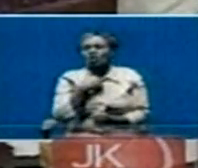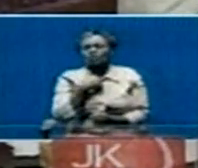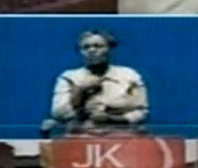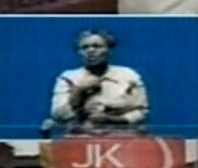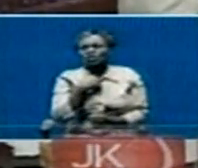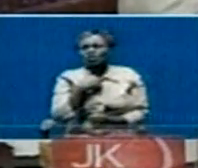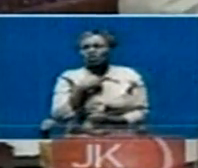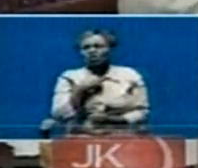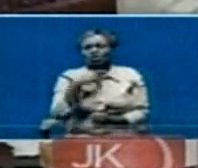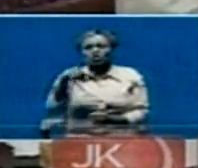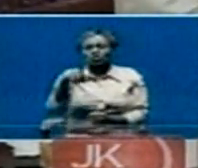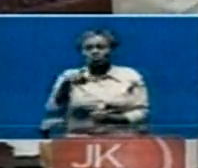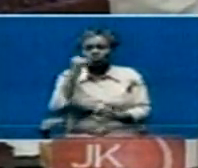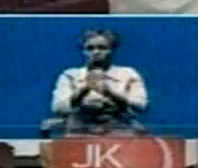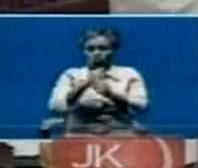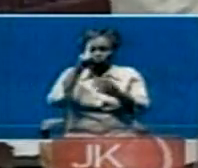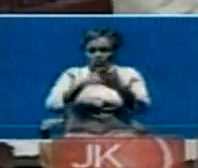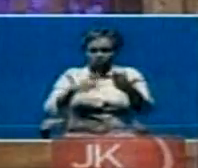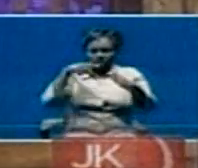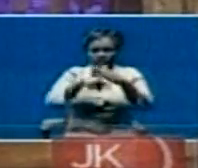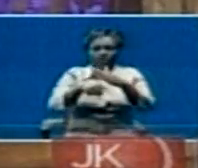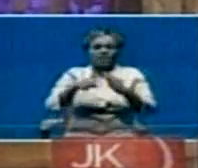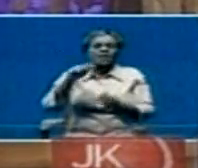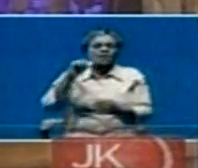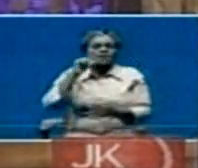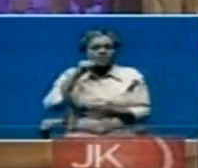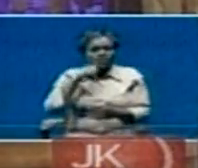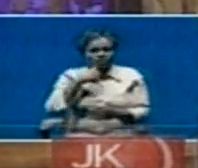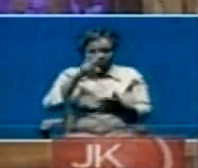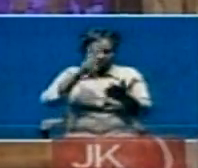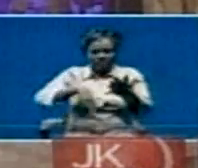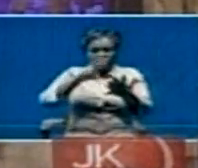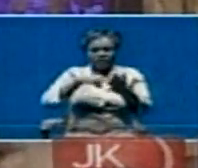you will. Yes. Because you ended up getting into the New Testament, reading the four